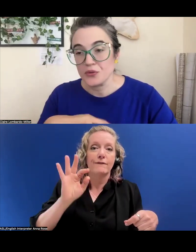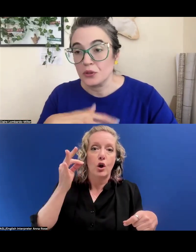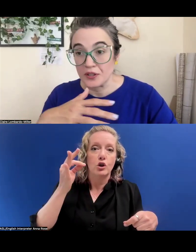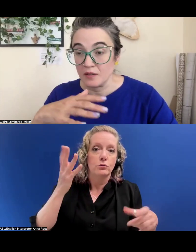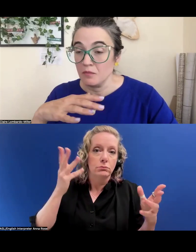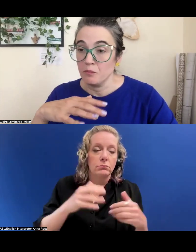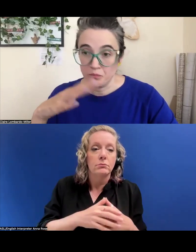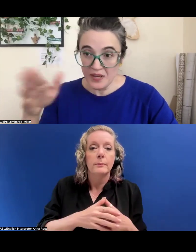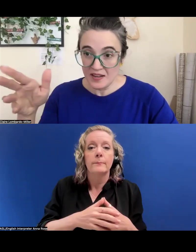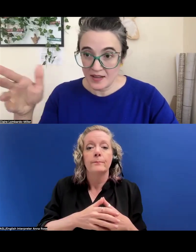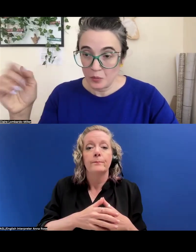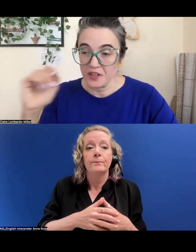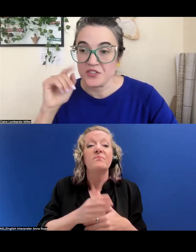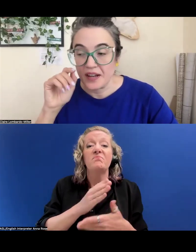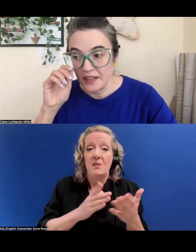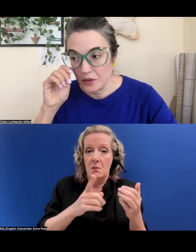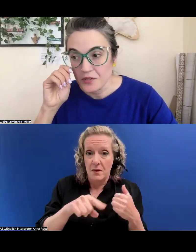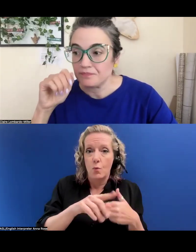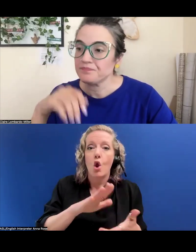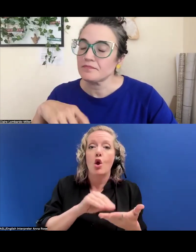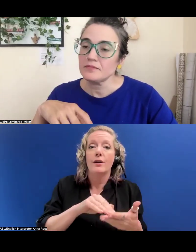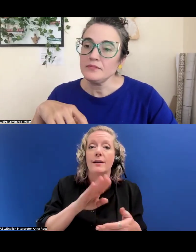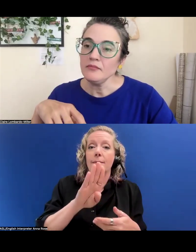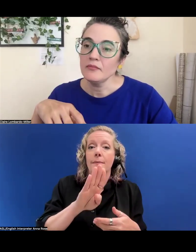were also learning BSL, British Sign Language.